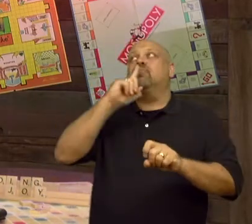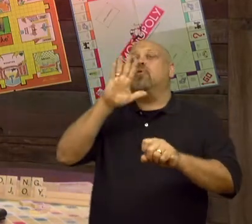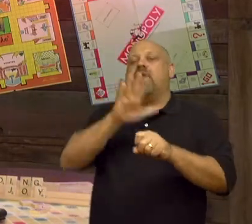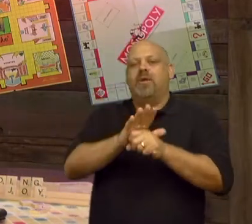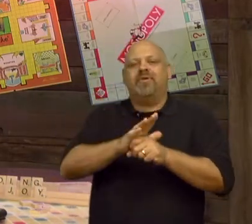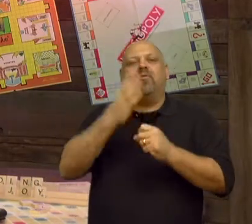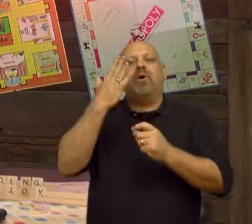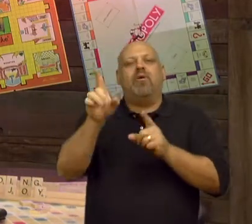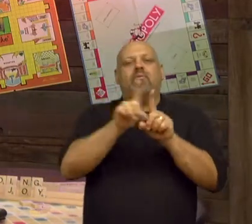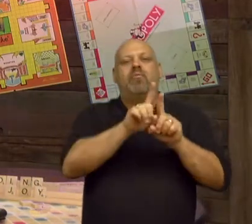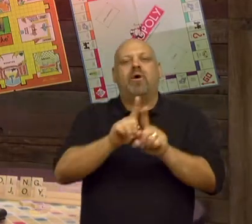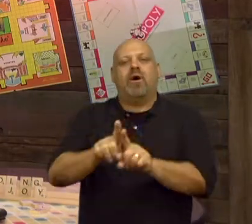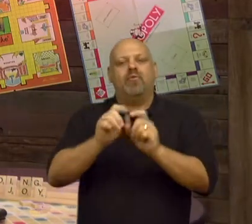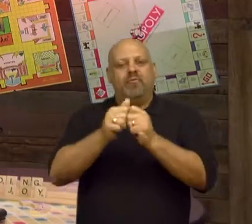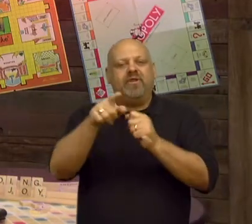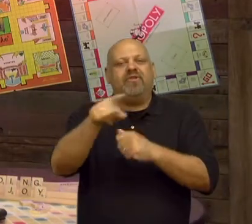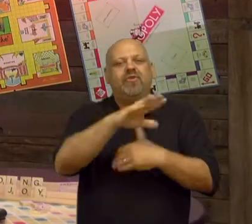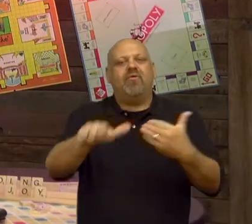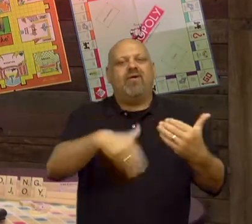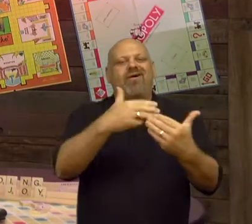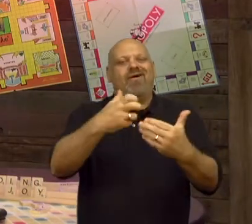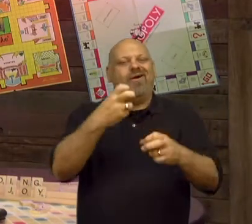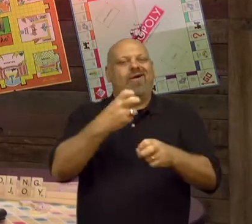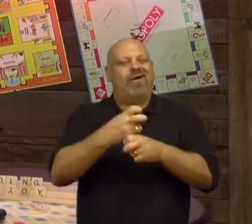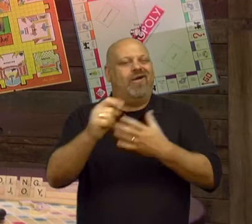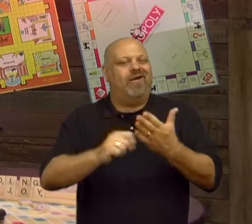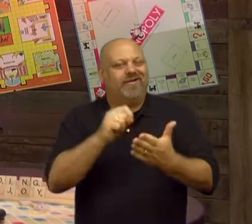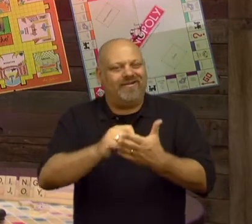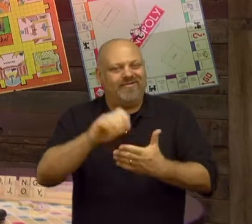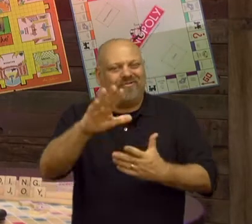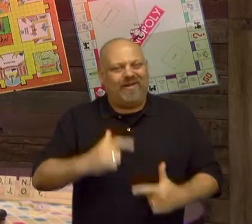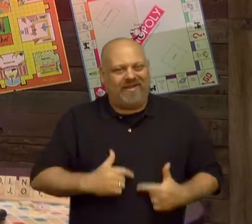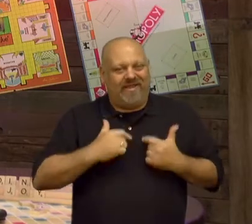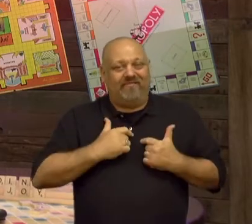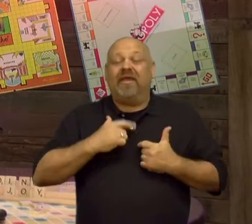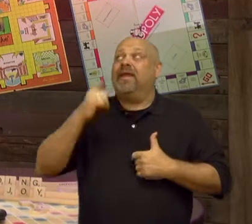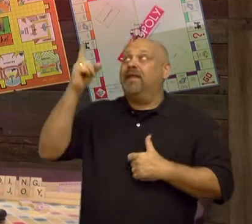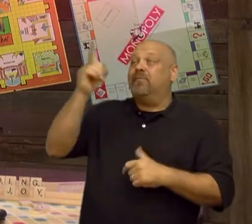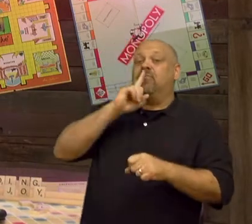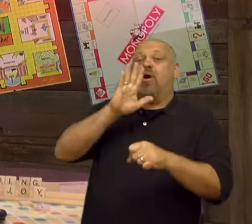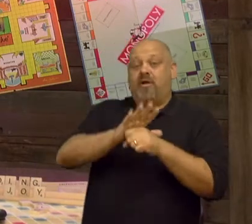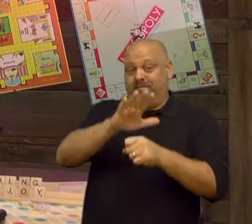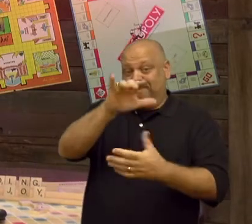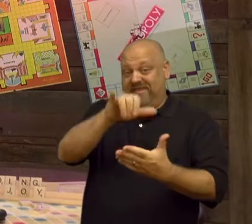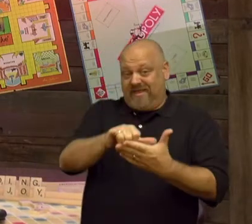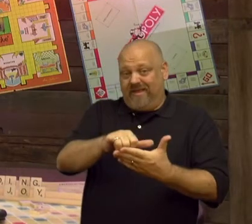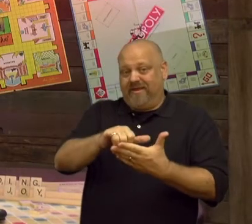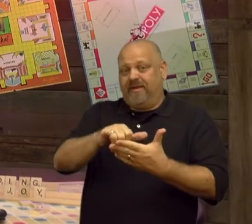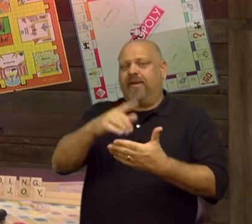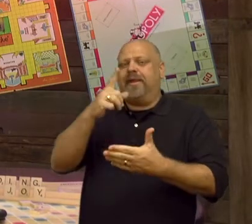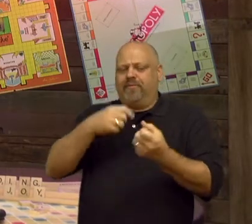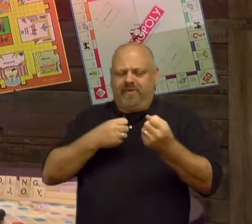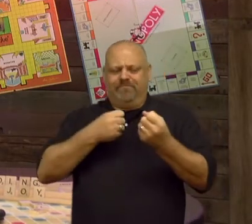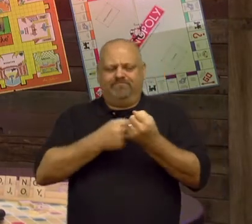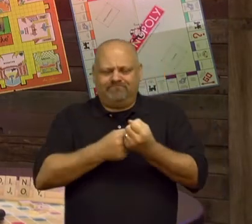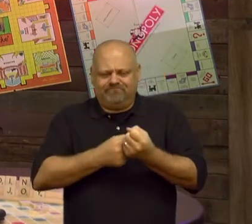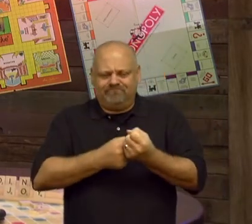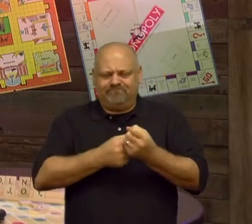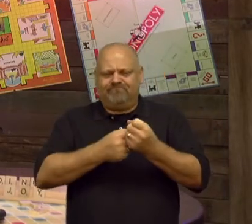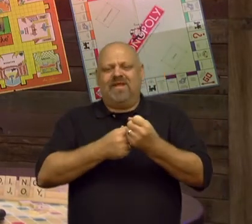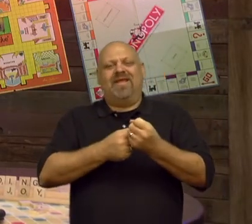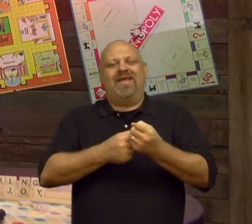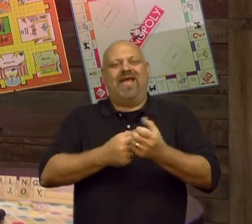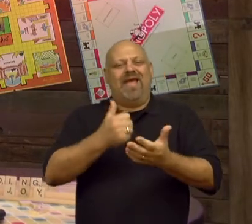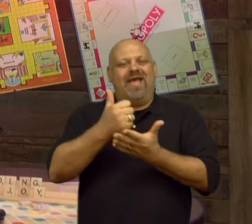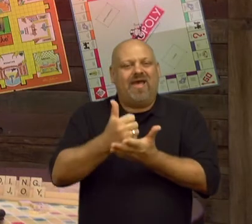that he's going to walk with you in all hardships of your life. That's what he's promised you. That's what he's stand by